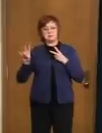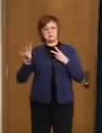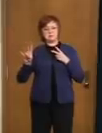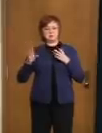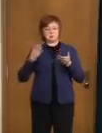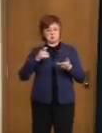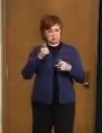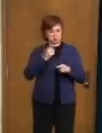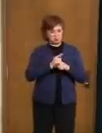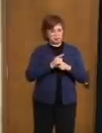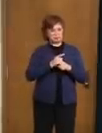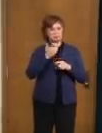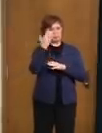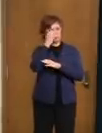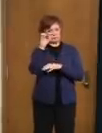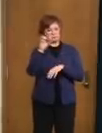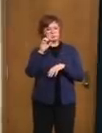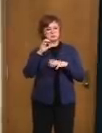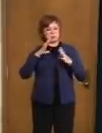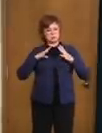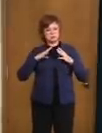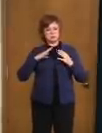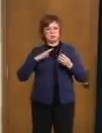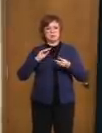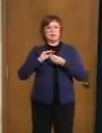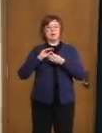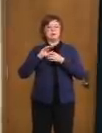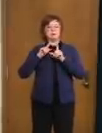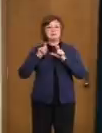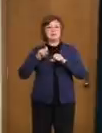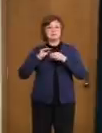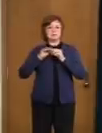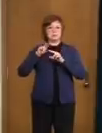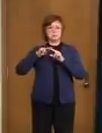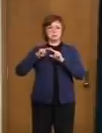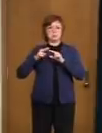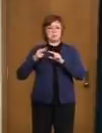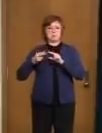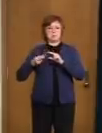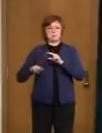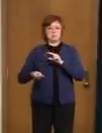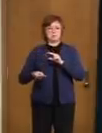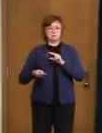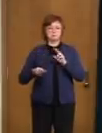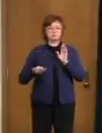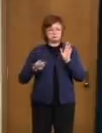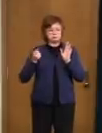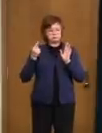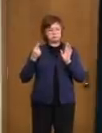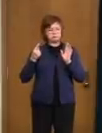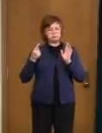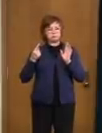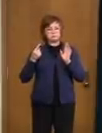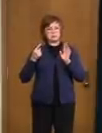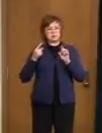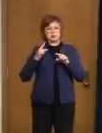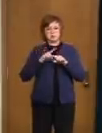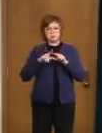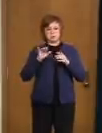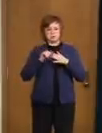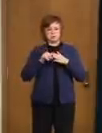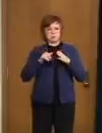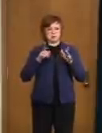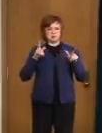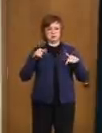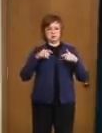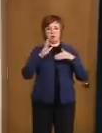right. During the Christmas season, there may be a little bit of the testing numbers that moved those numbers, but they consistently declined virtually